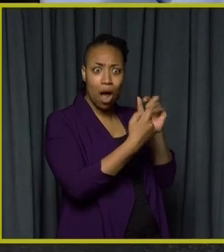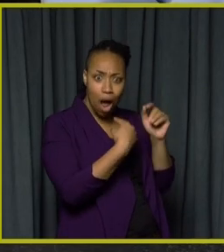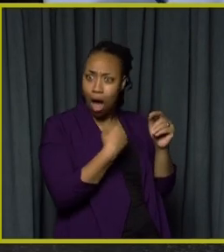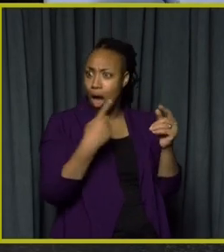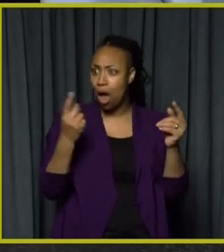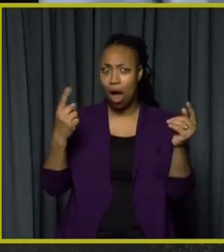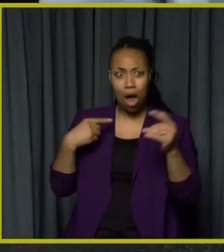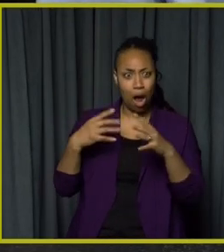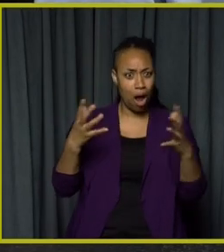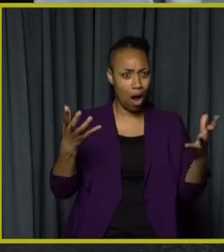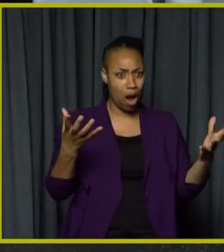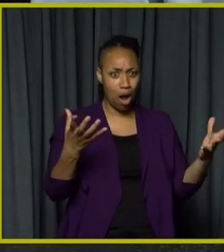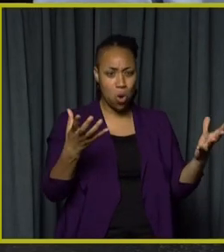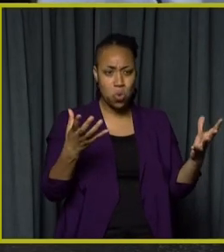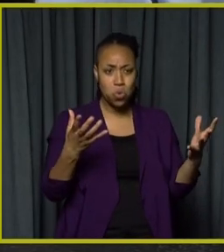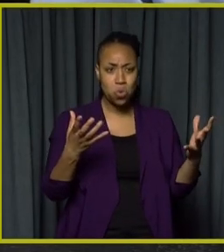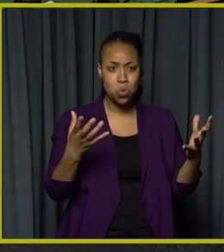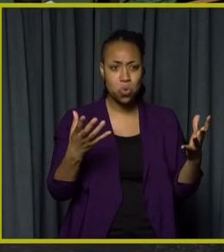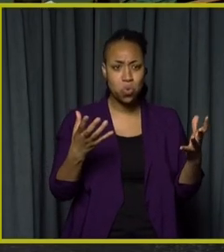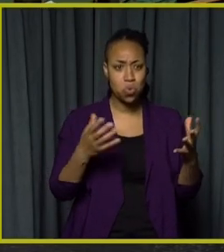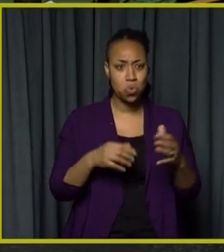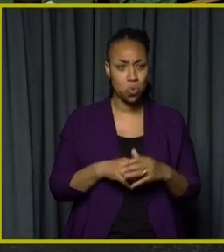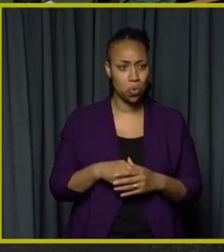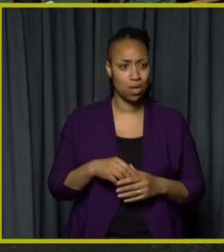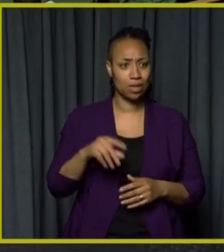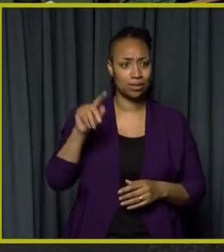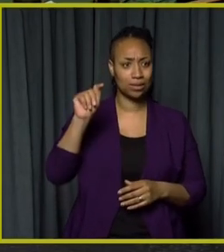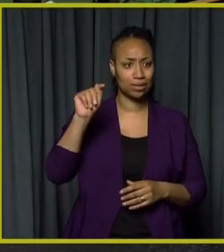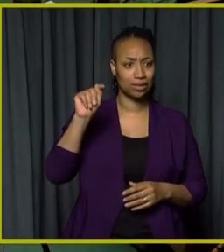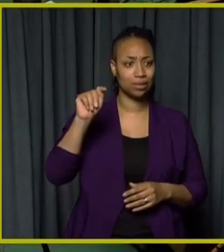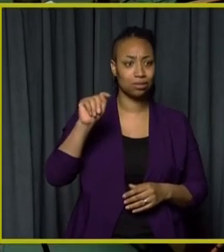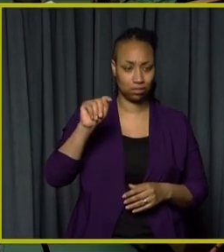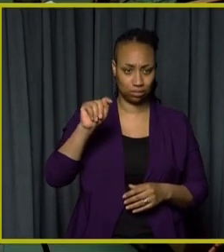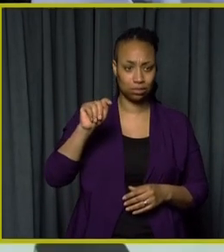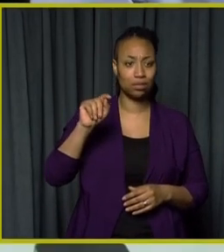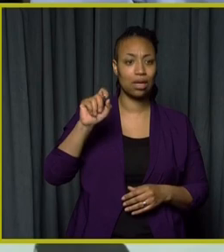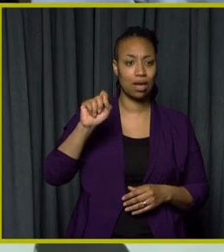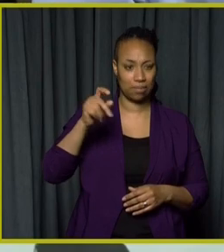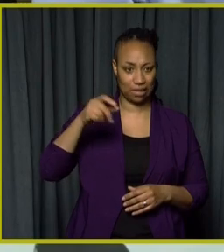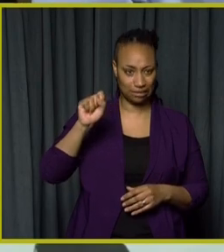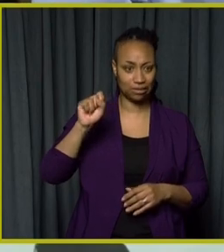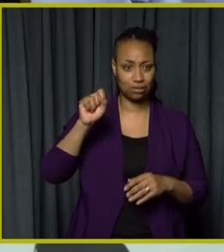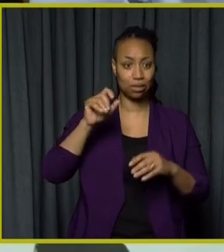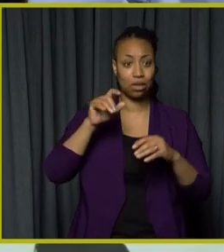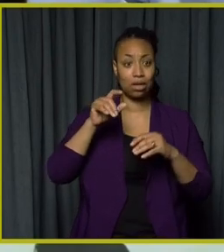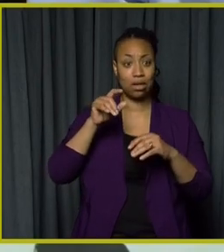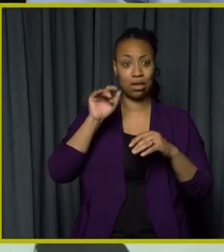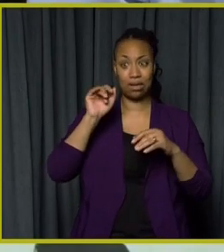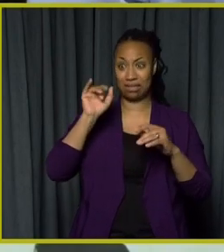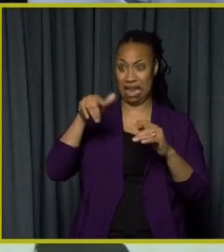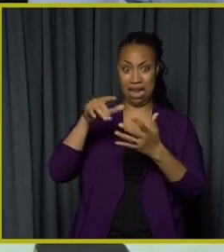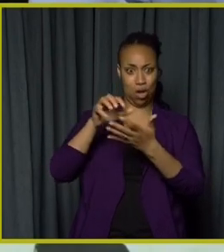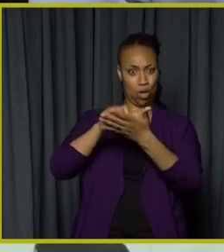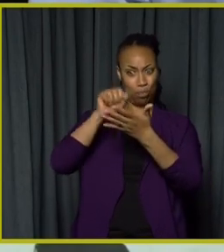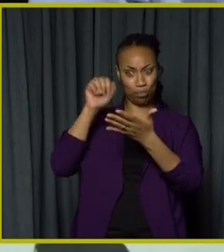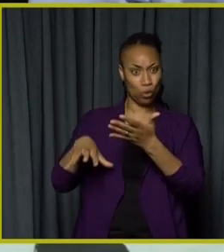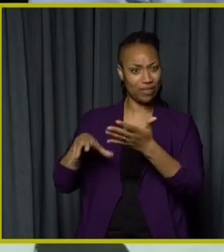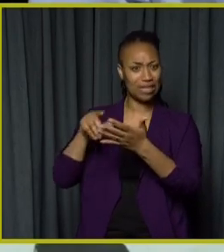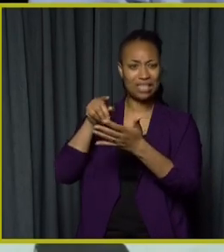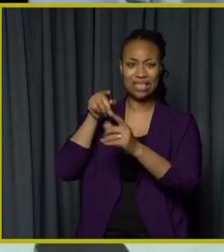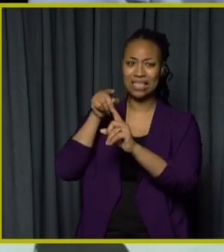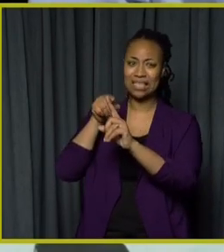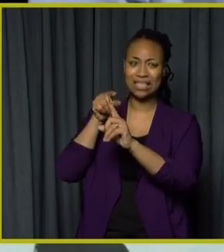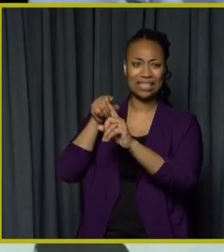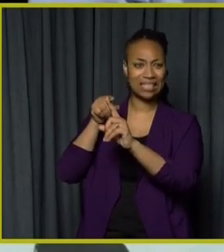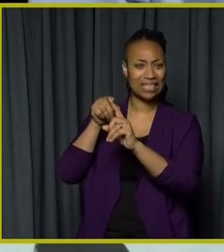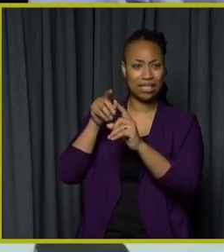protective status, known as TPS, was rescinded. Ever since the president initiated the zero tolerance policy, in order to separate